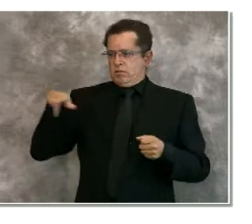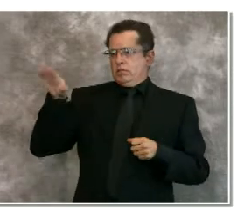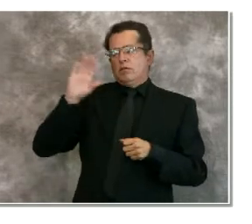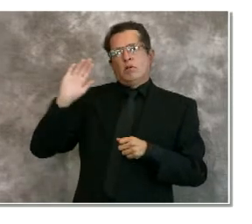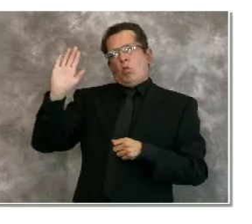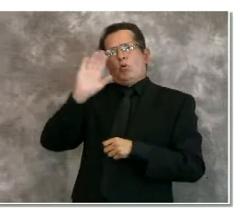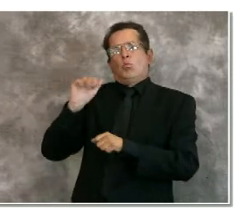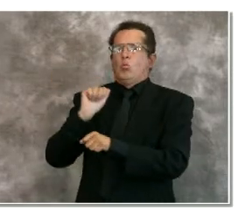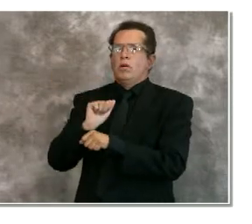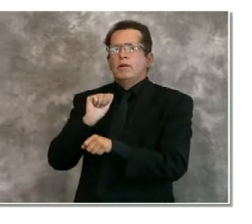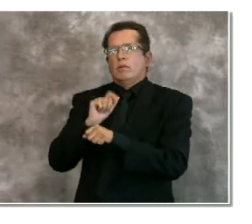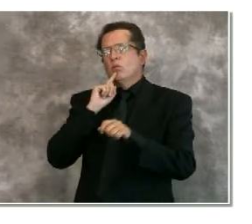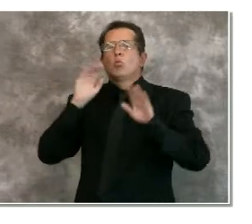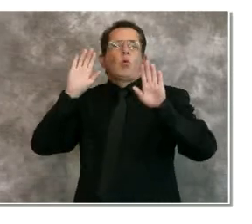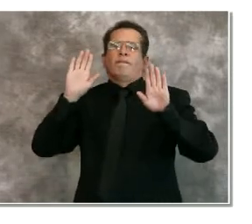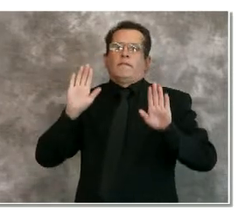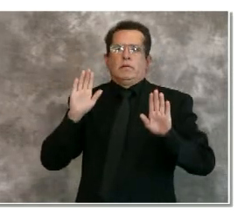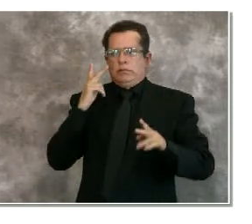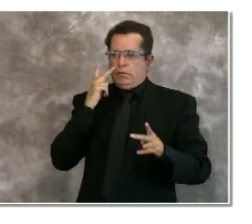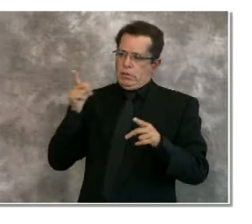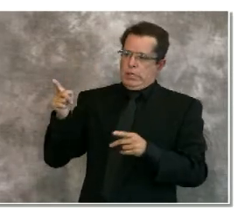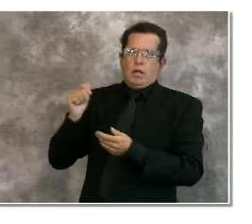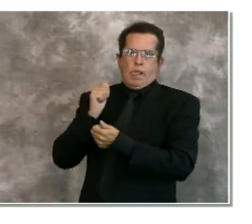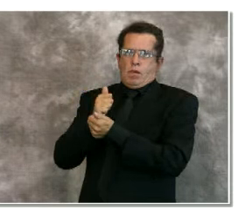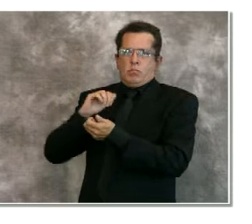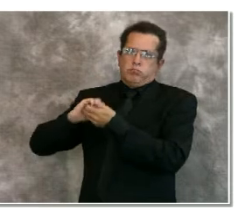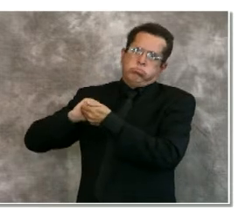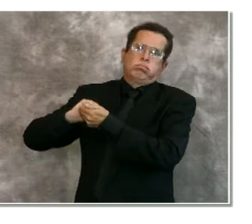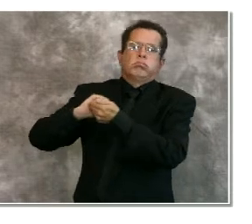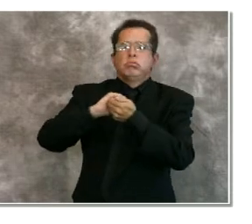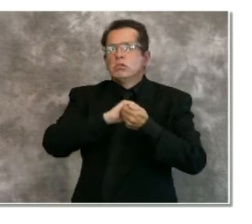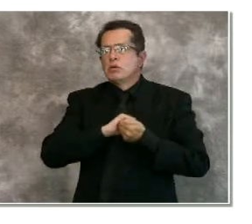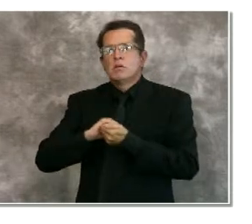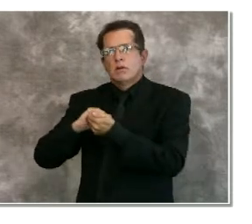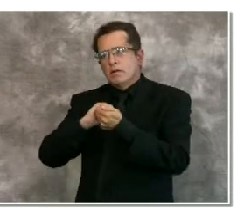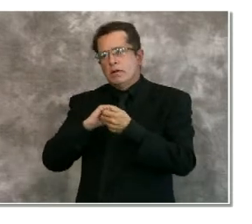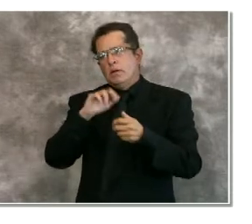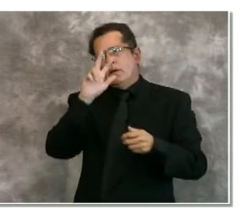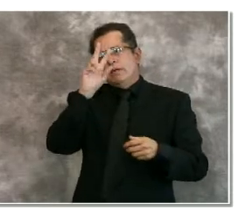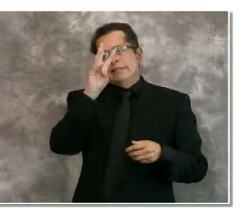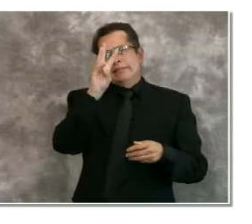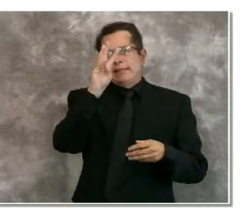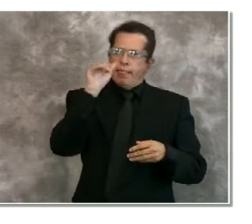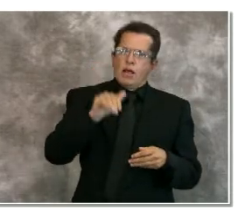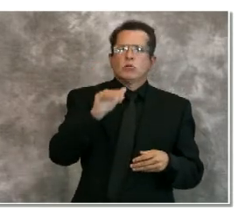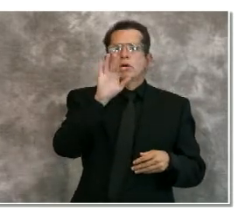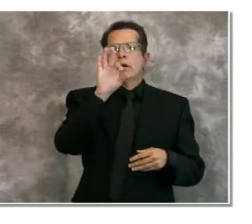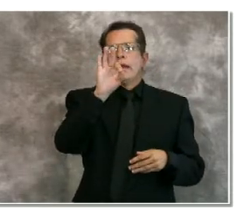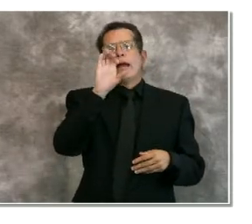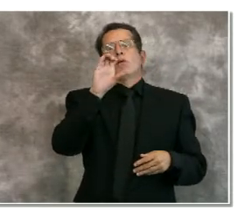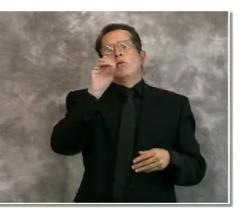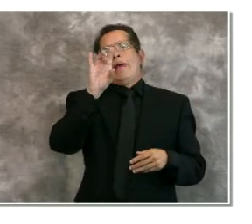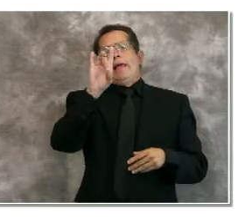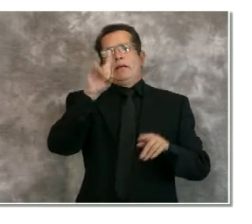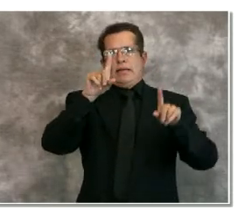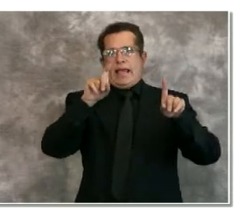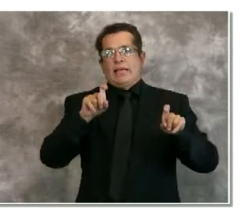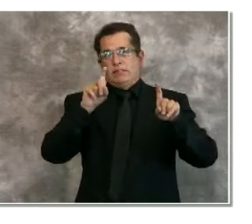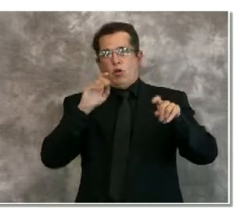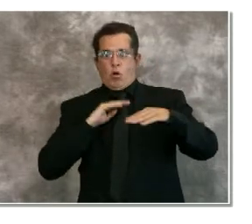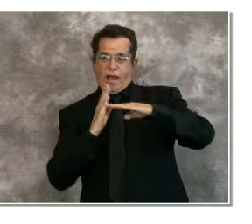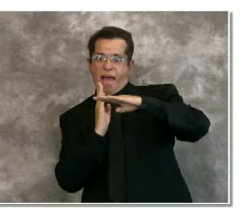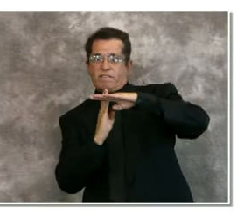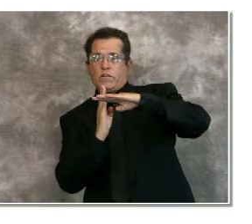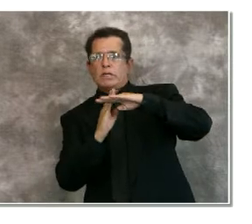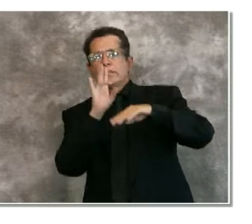Services, for the increases we've seen. Today we're reporting 6,908 tests. Our rolling 7-day average